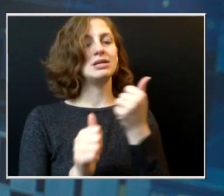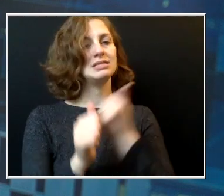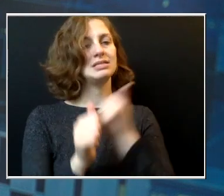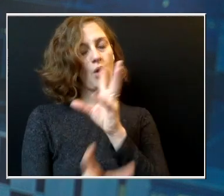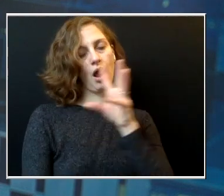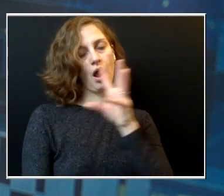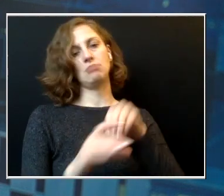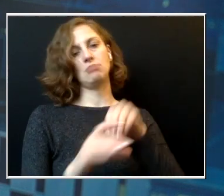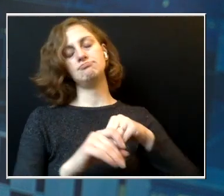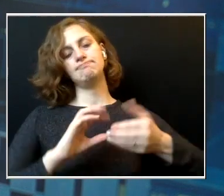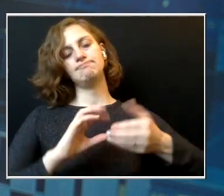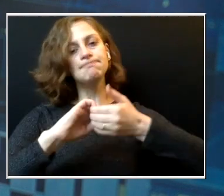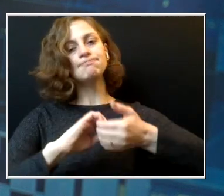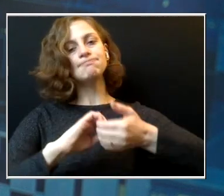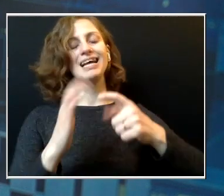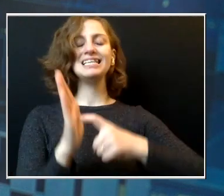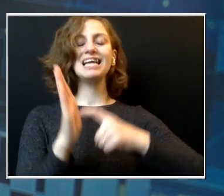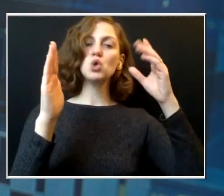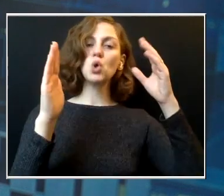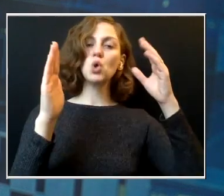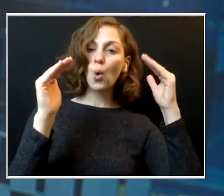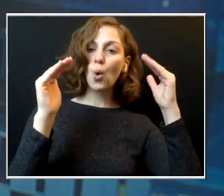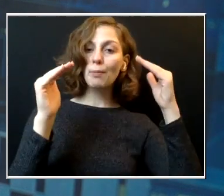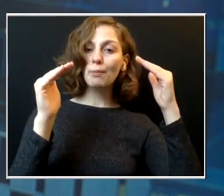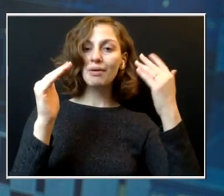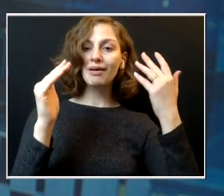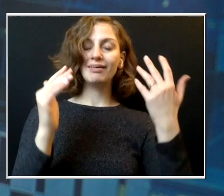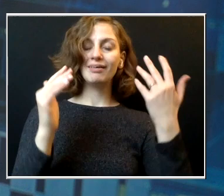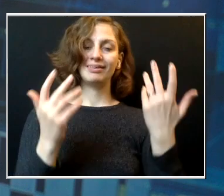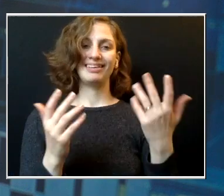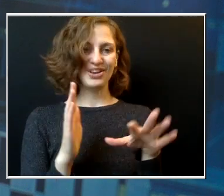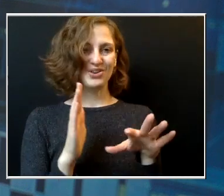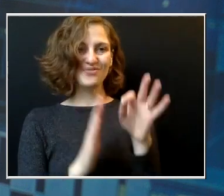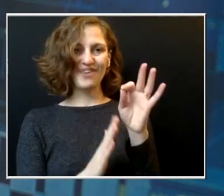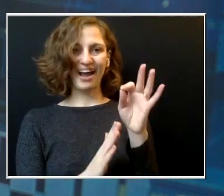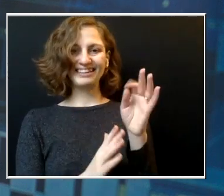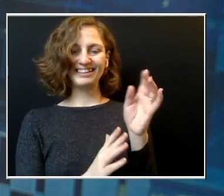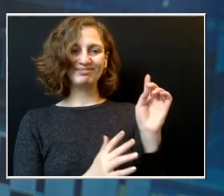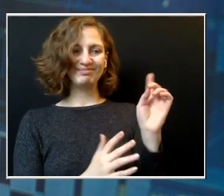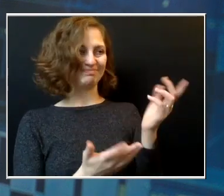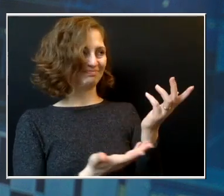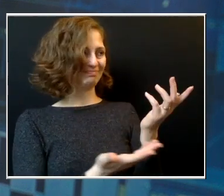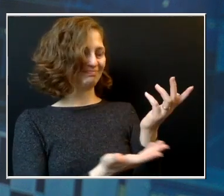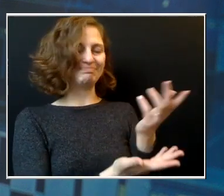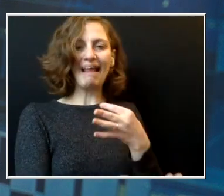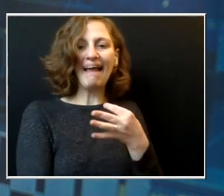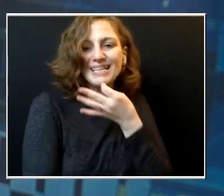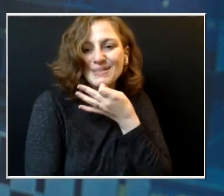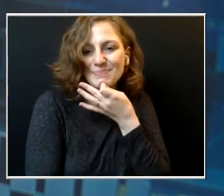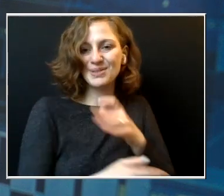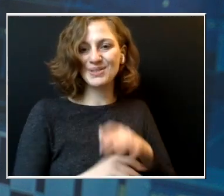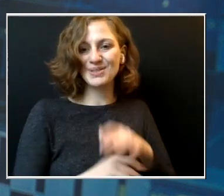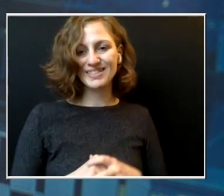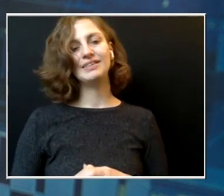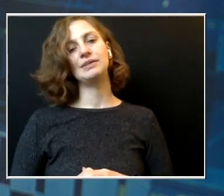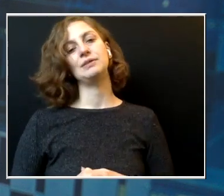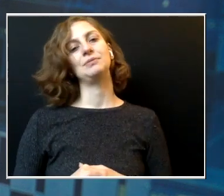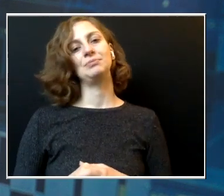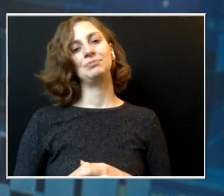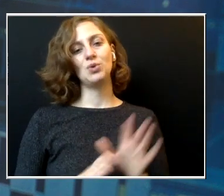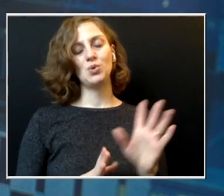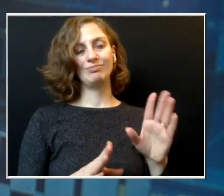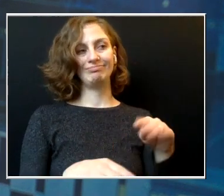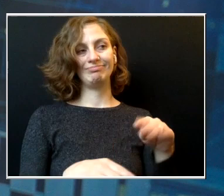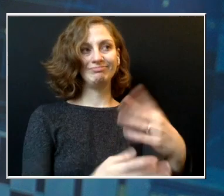hope, and you find it in places like this, where you go to experts who do these kind of disease treatments and who really